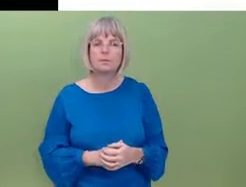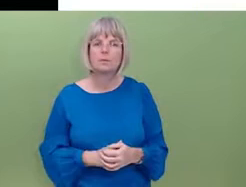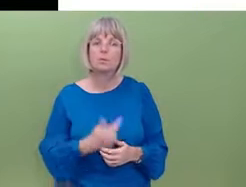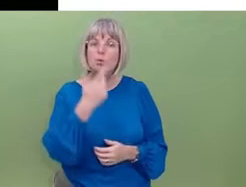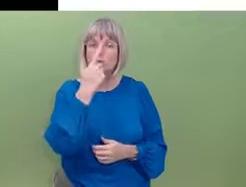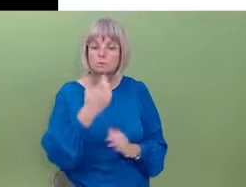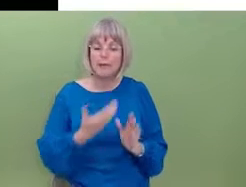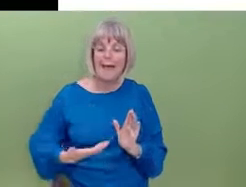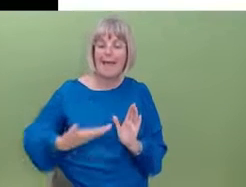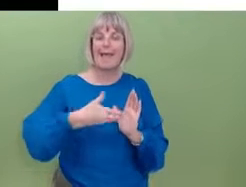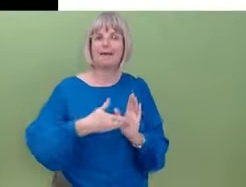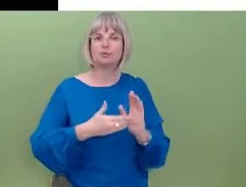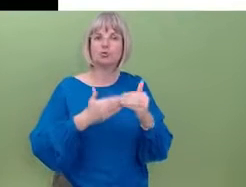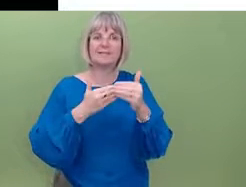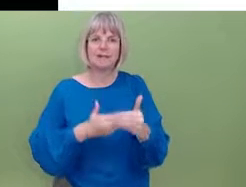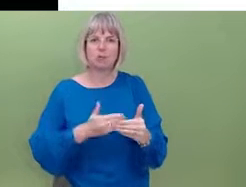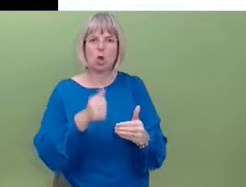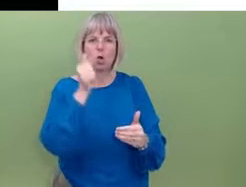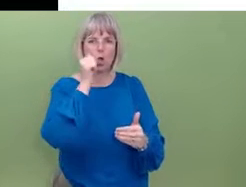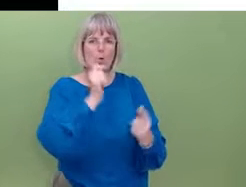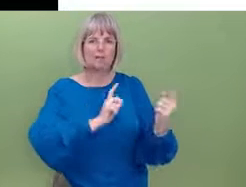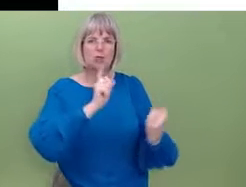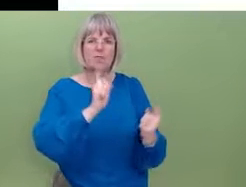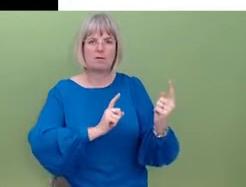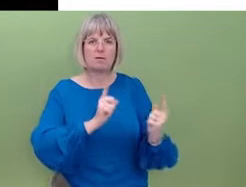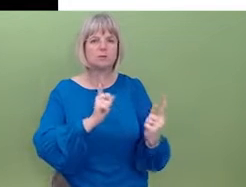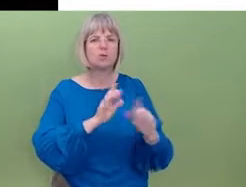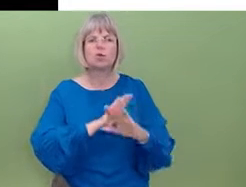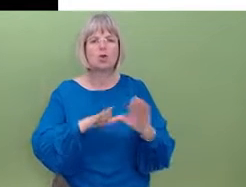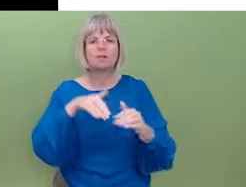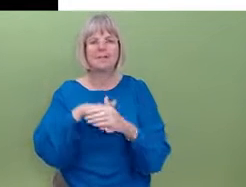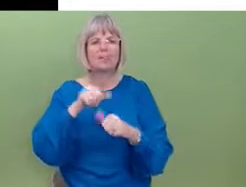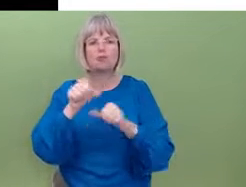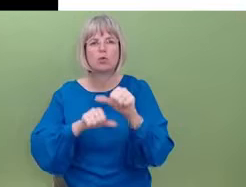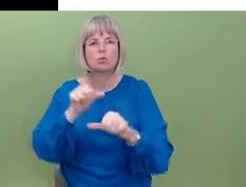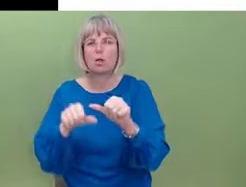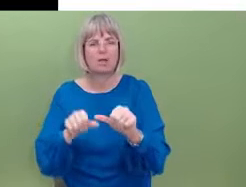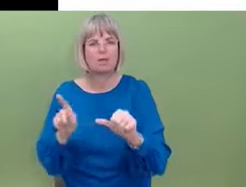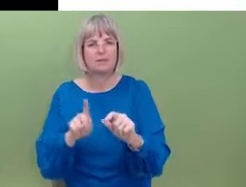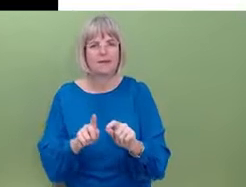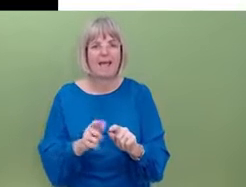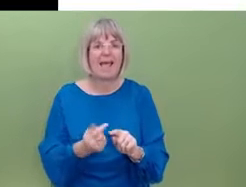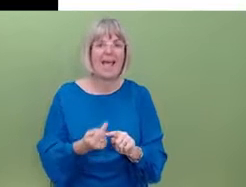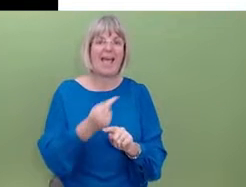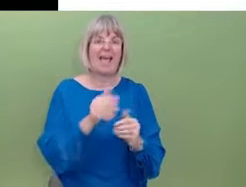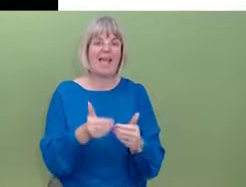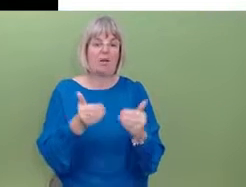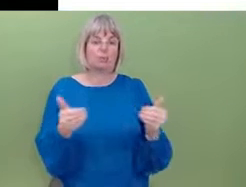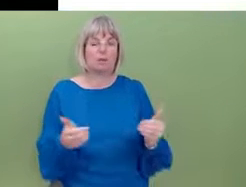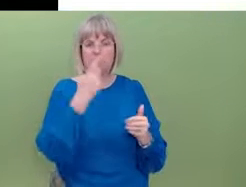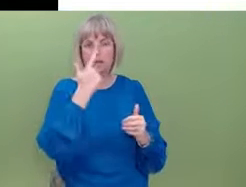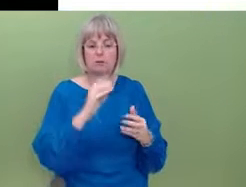an additional session outside the protocol where you could complete a game online or ask